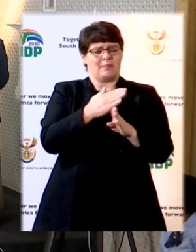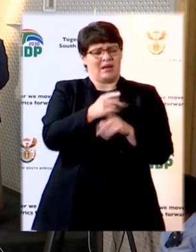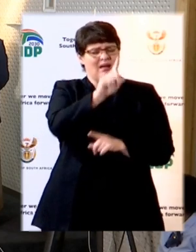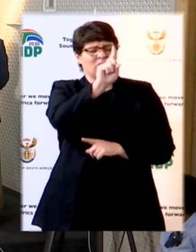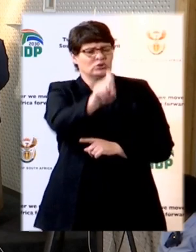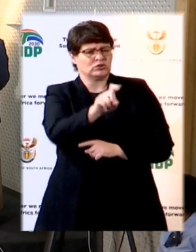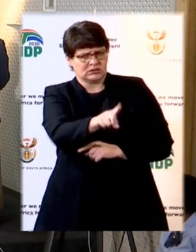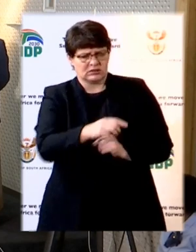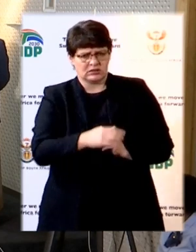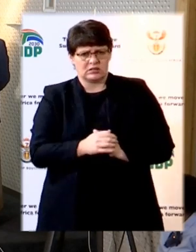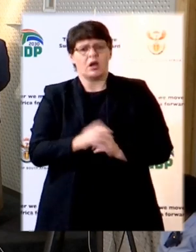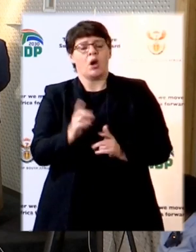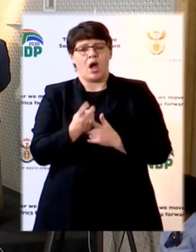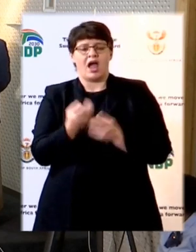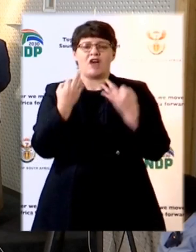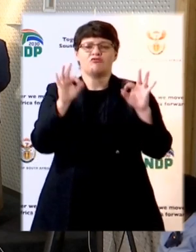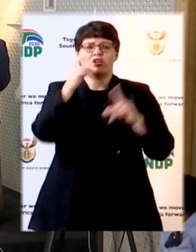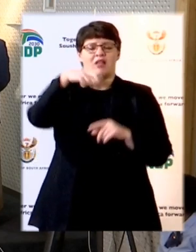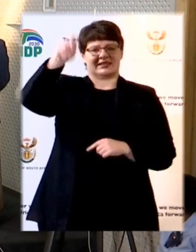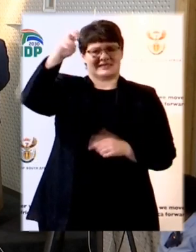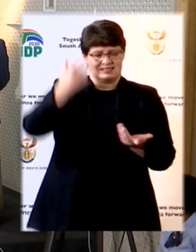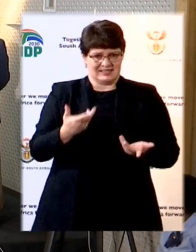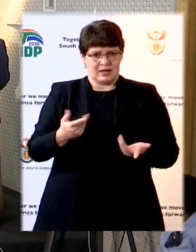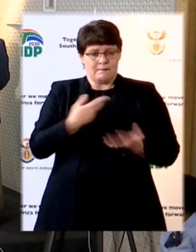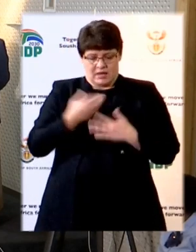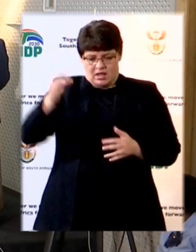relief is there for freelance workers